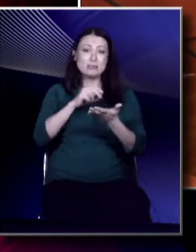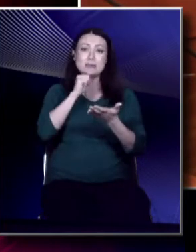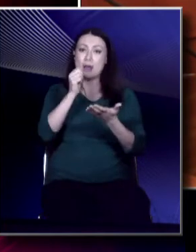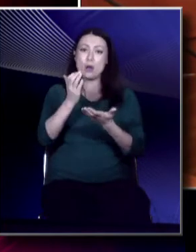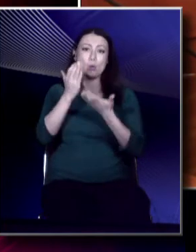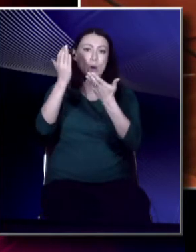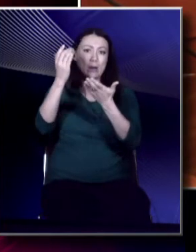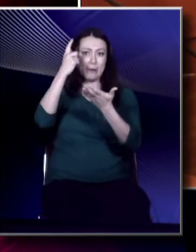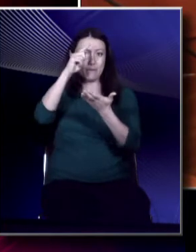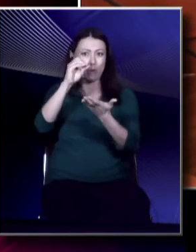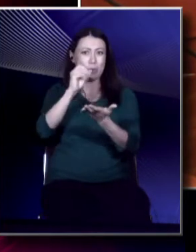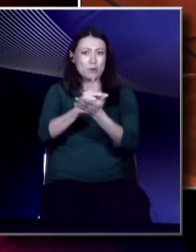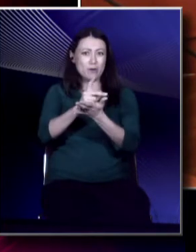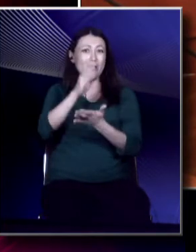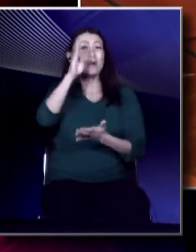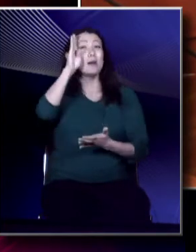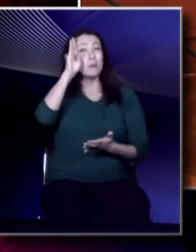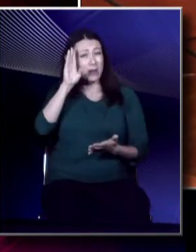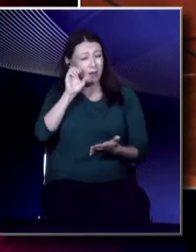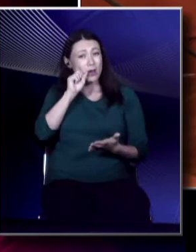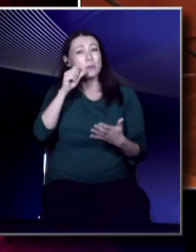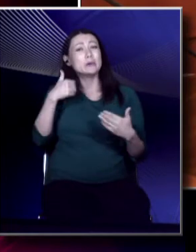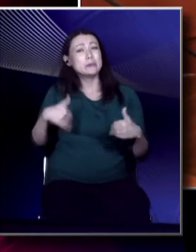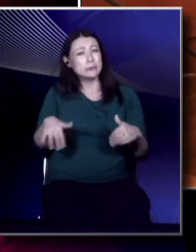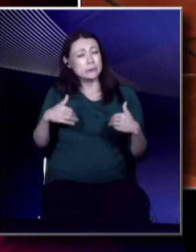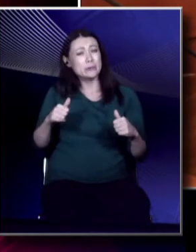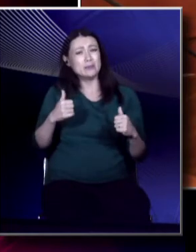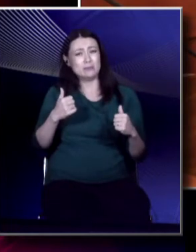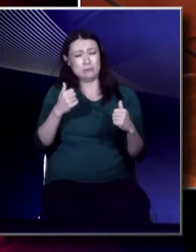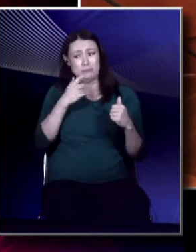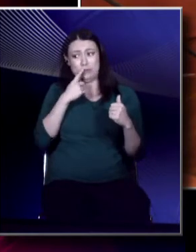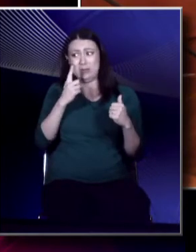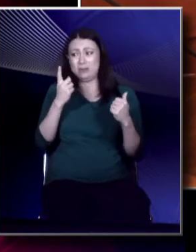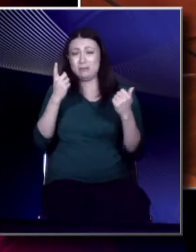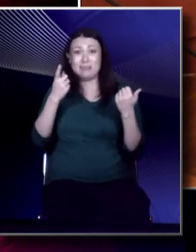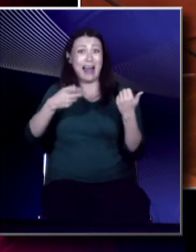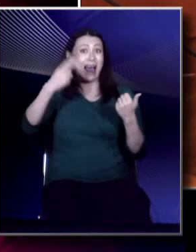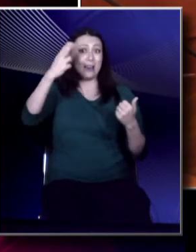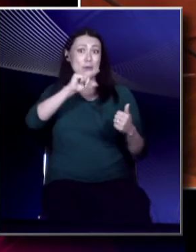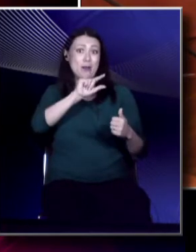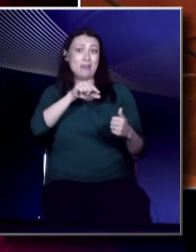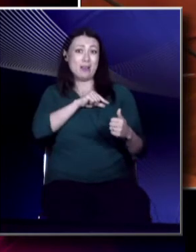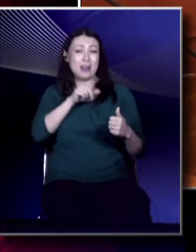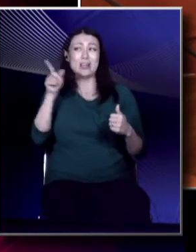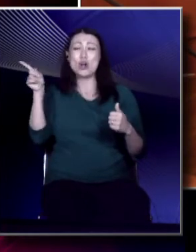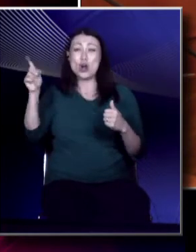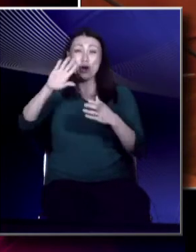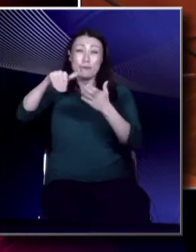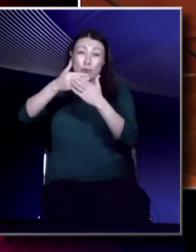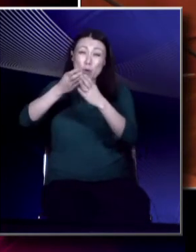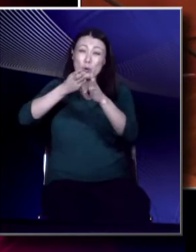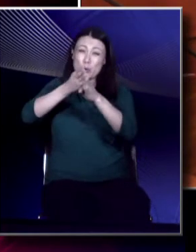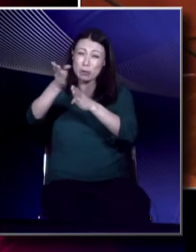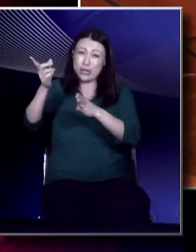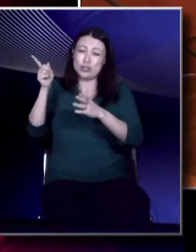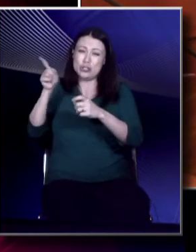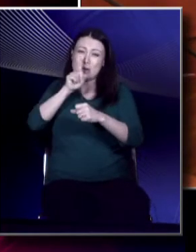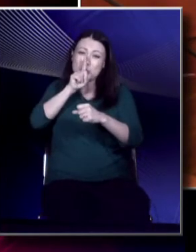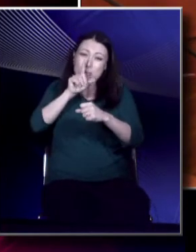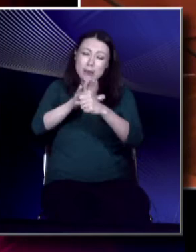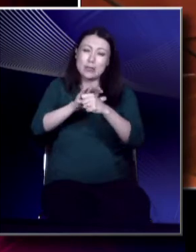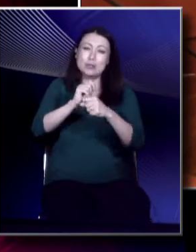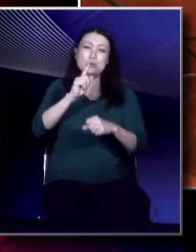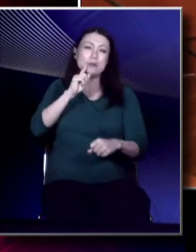highly qualified and has devoted an entire career to the success of deaf and hard of hearing children and leadership in the